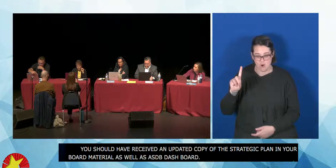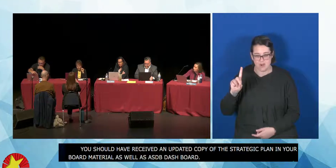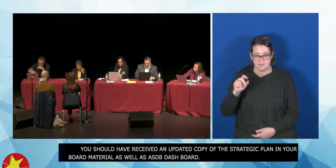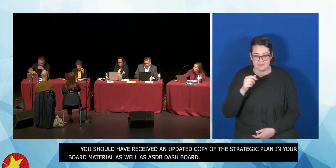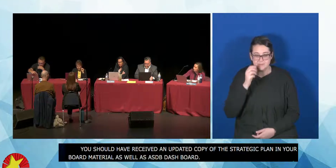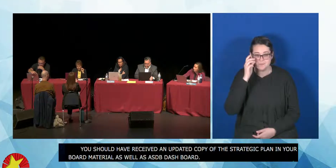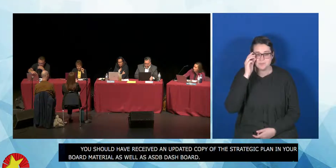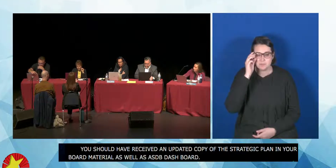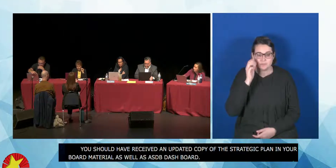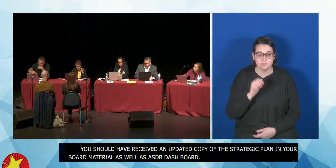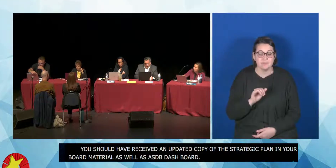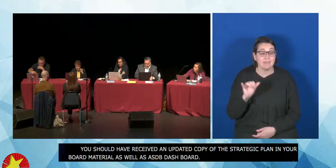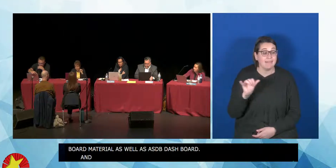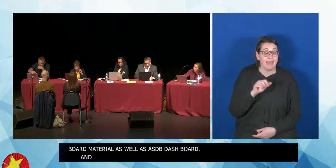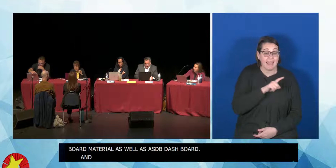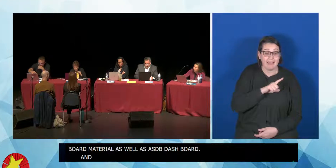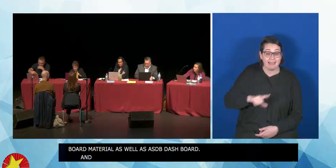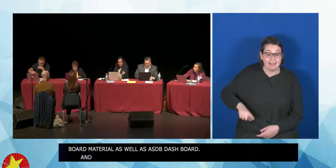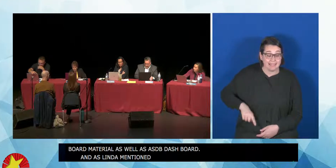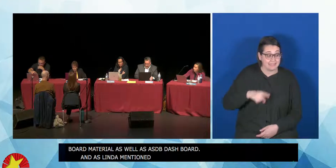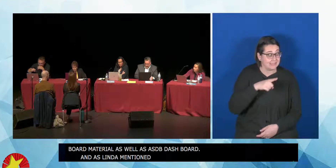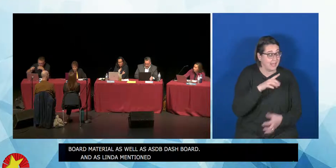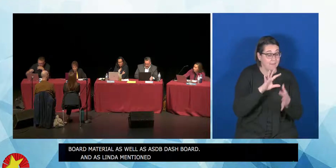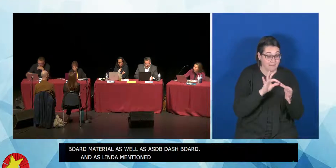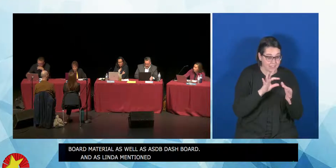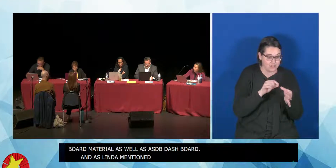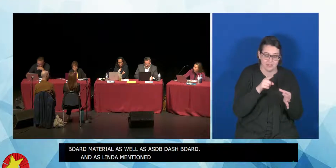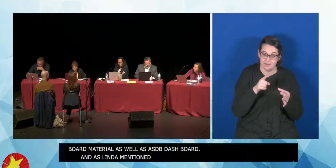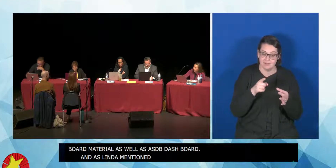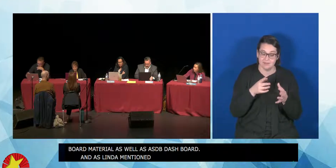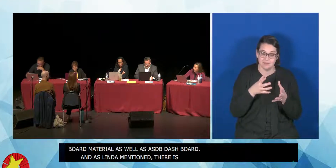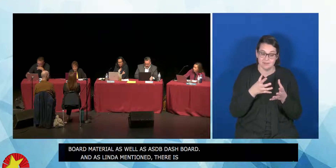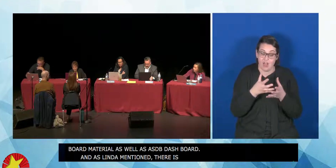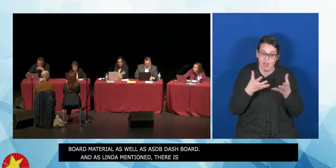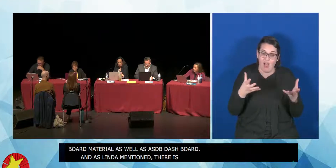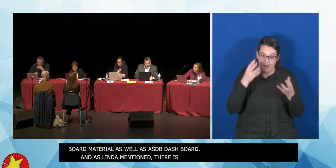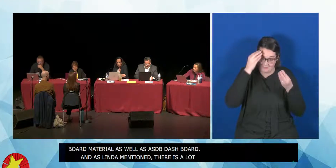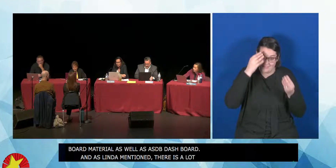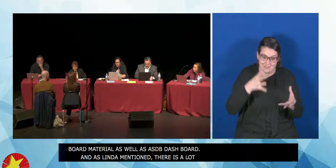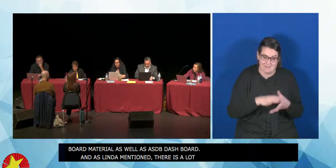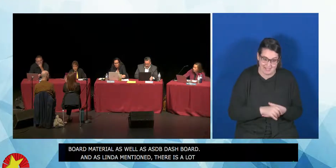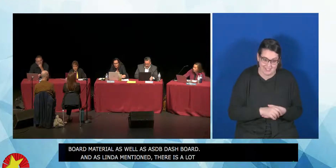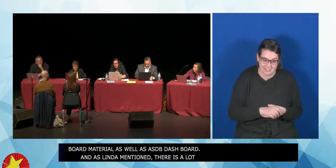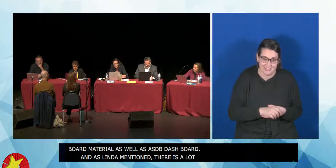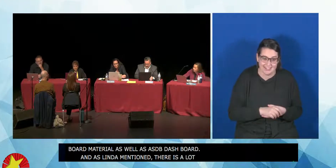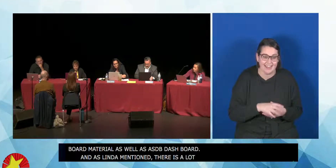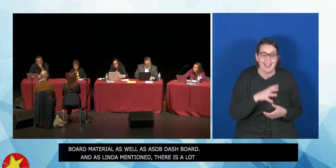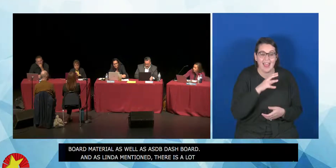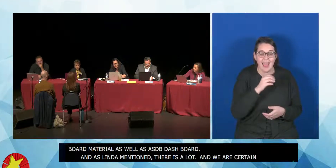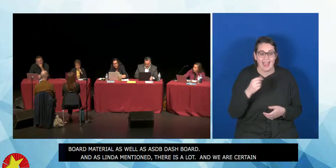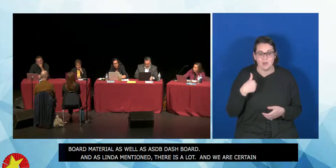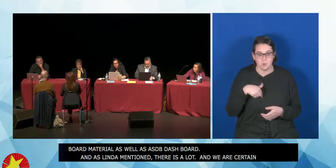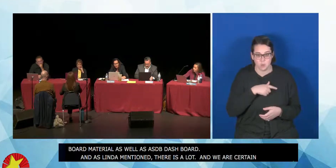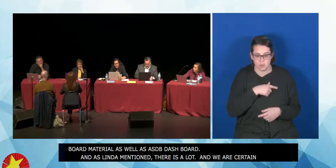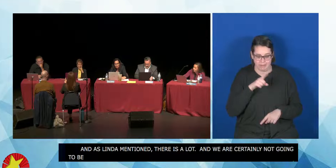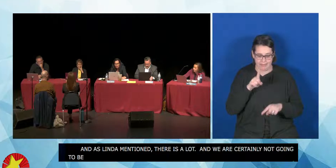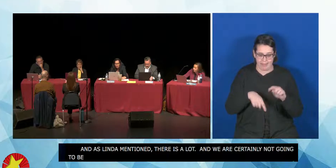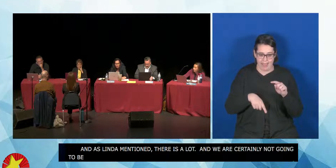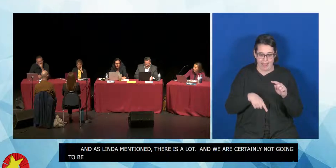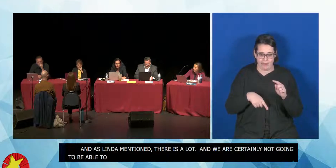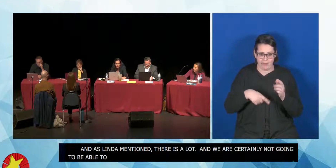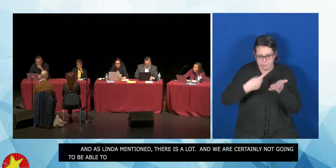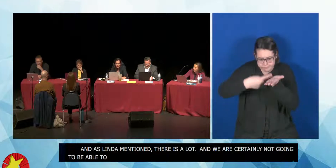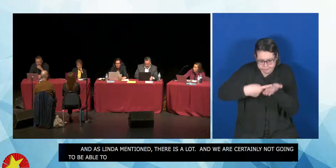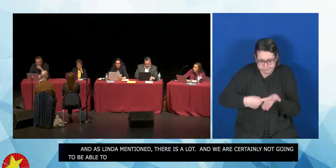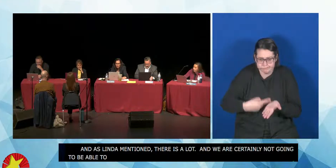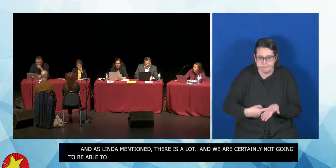As Linda mentioned, there's a lot, and we're certainly not going to be able to unpack it in this couple of